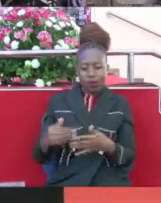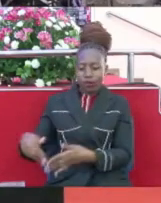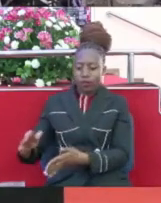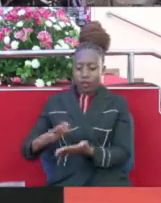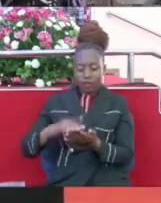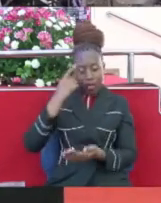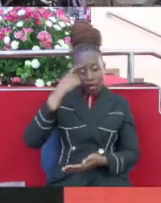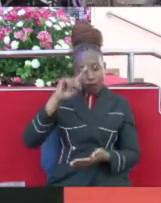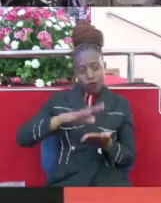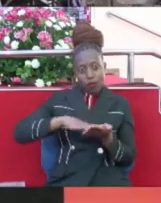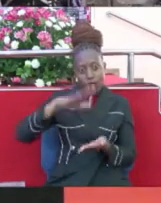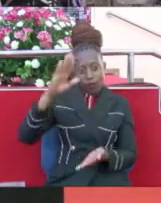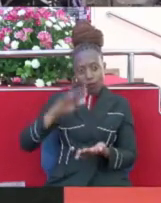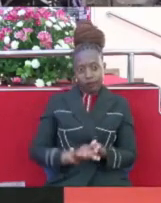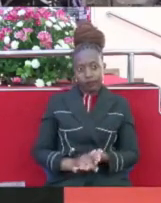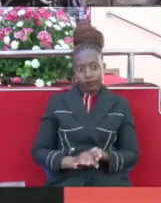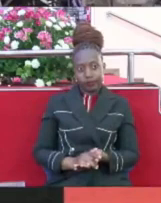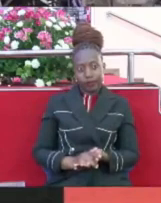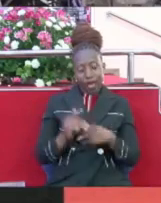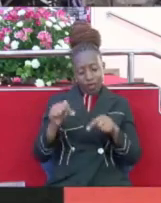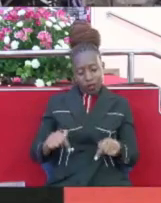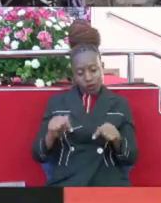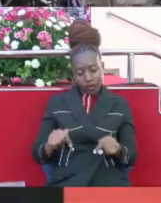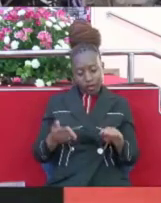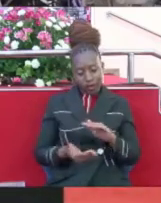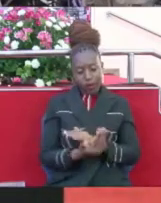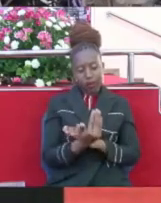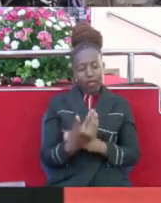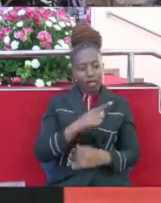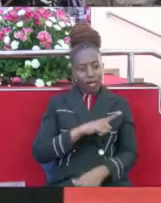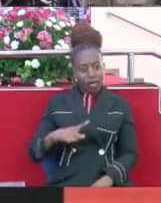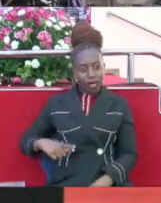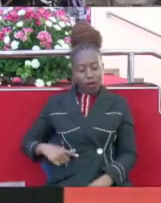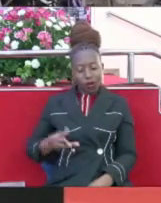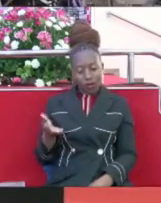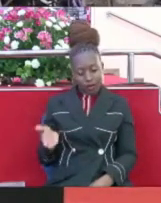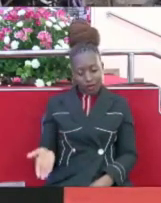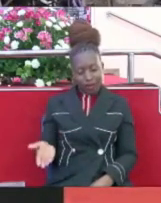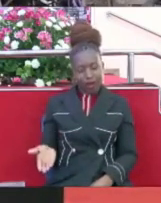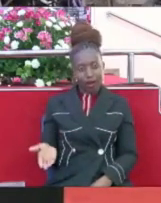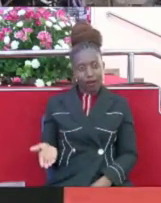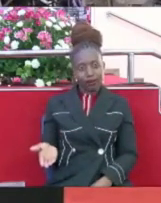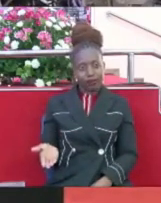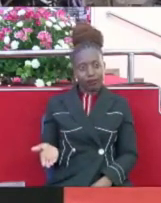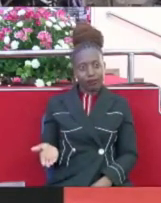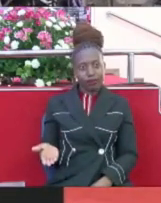more. And this morning, the Lord is in the house, and he has offered the cover of